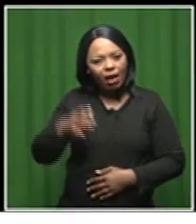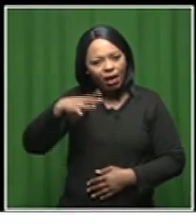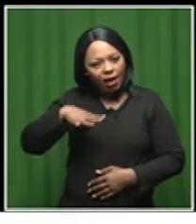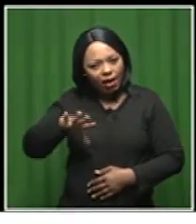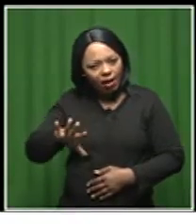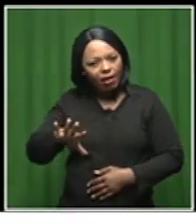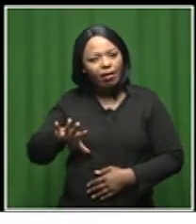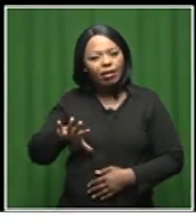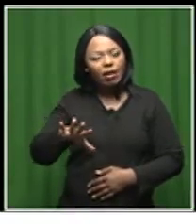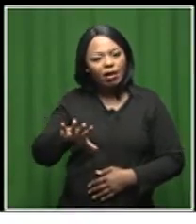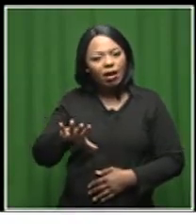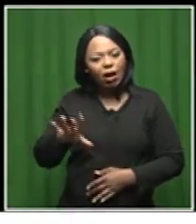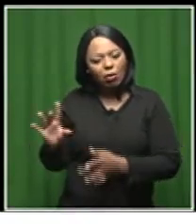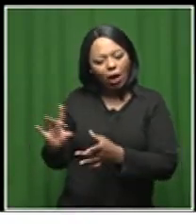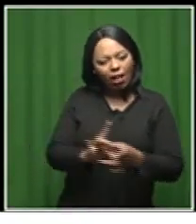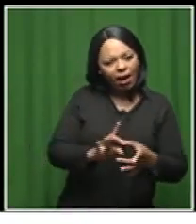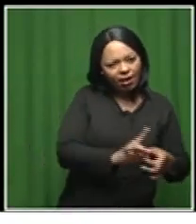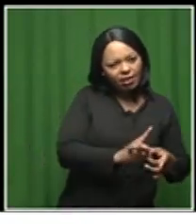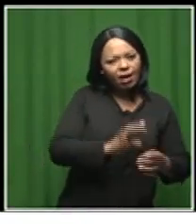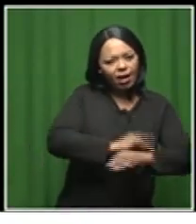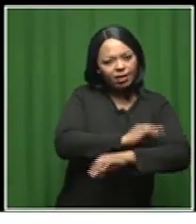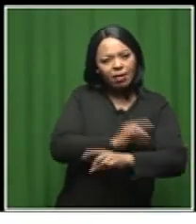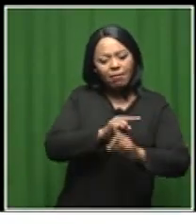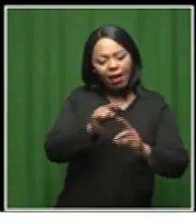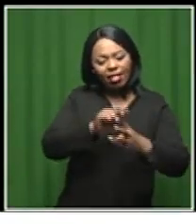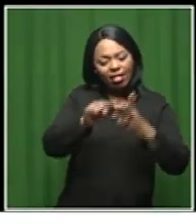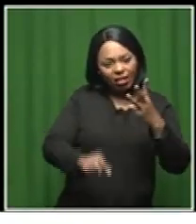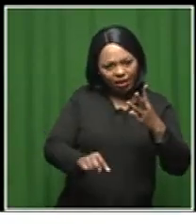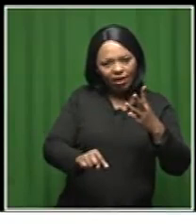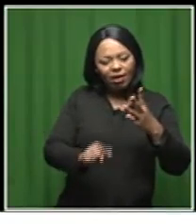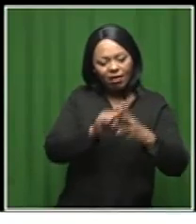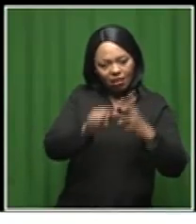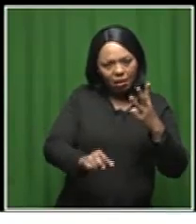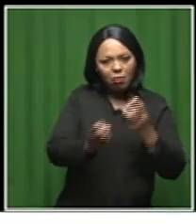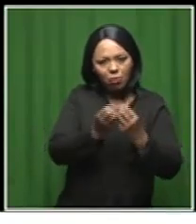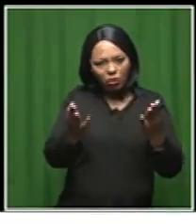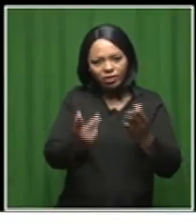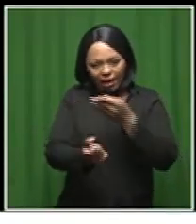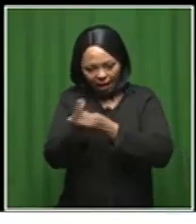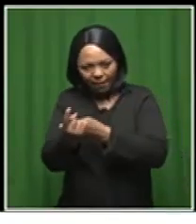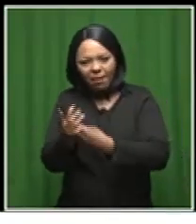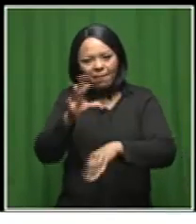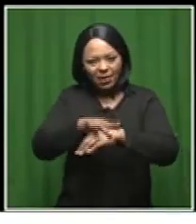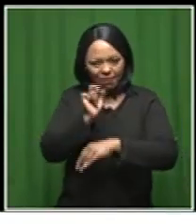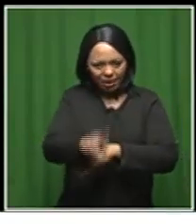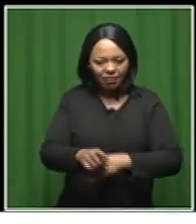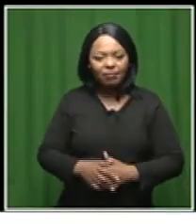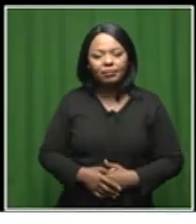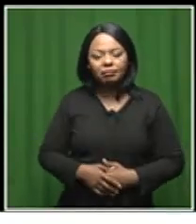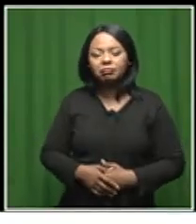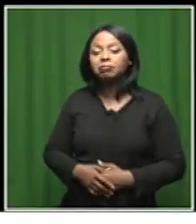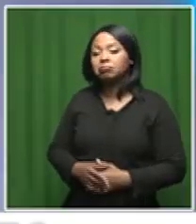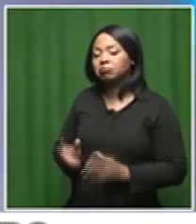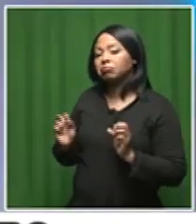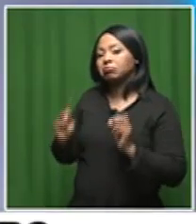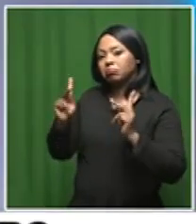are less common, but I think that these are the three groups that cover most of the malignancy. All right. Well,